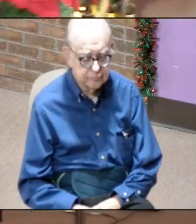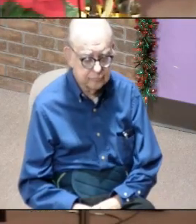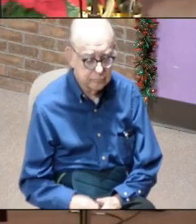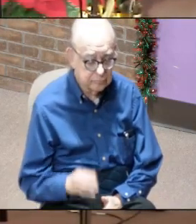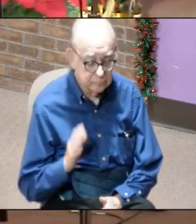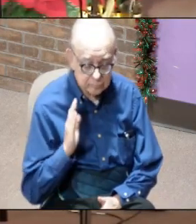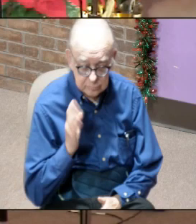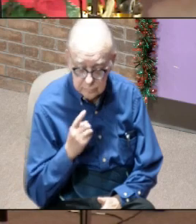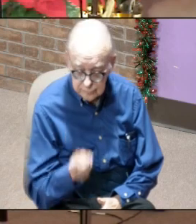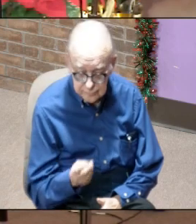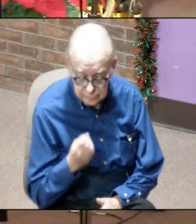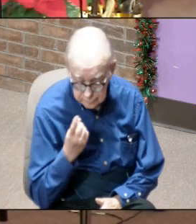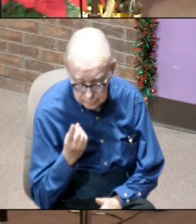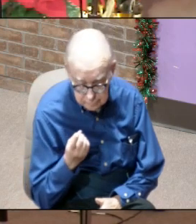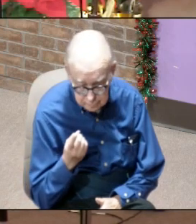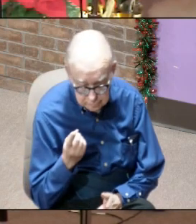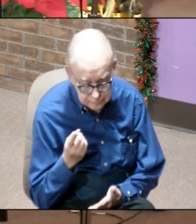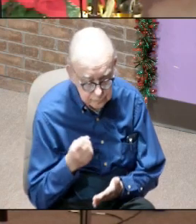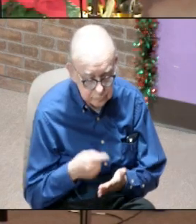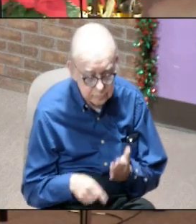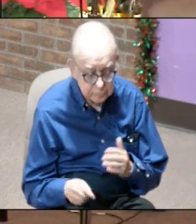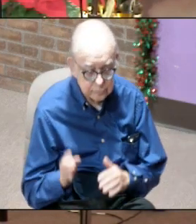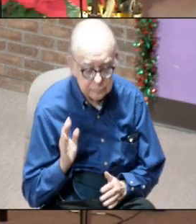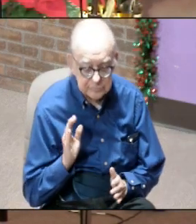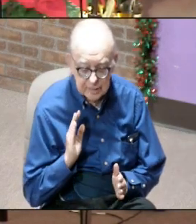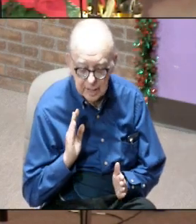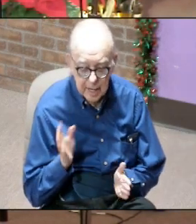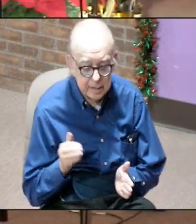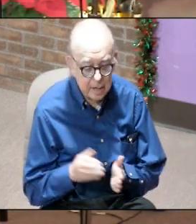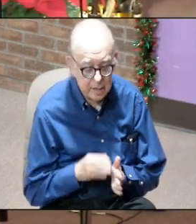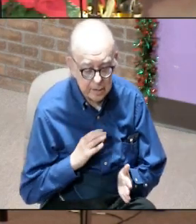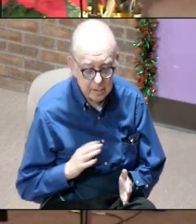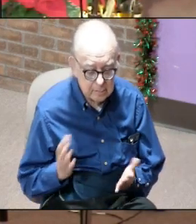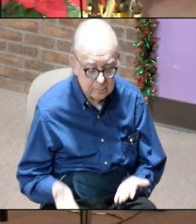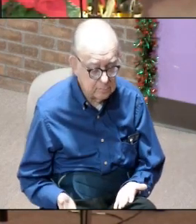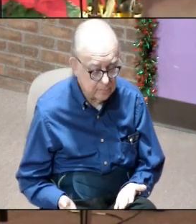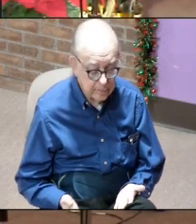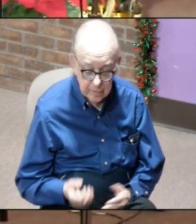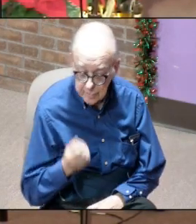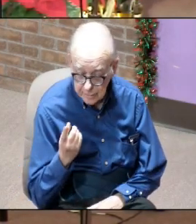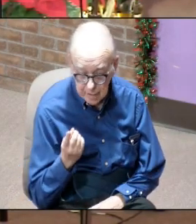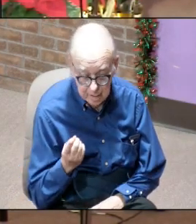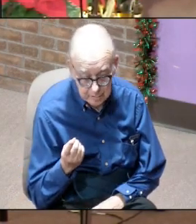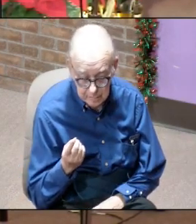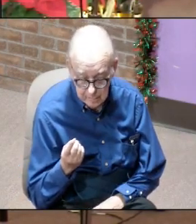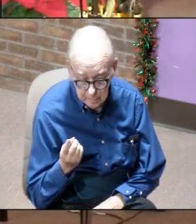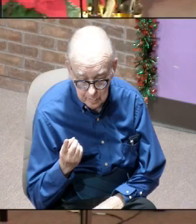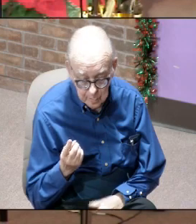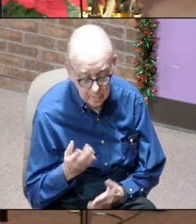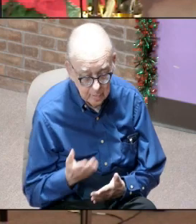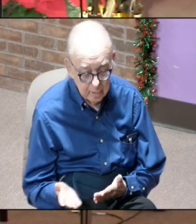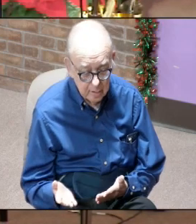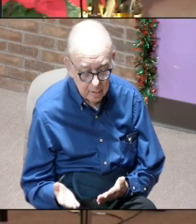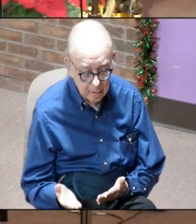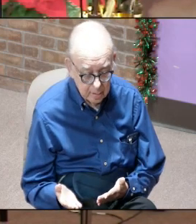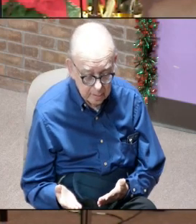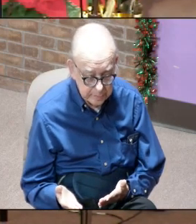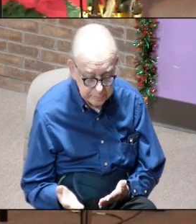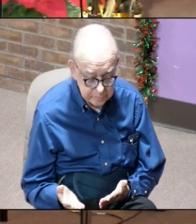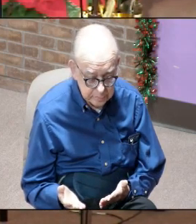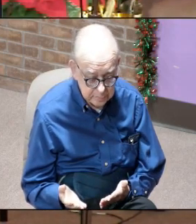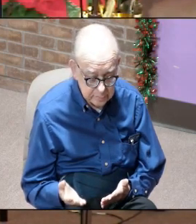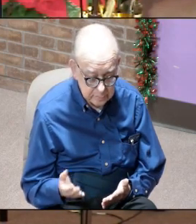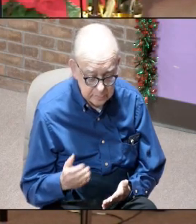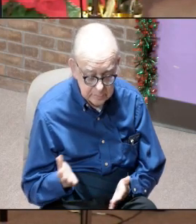Won't you understand what he's here to do? You fail to realize that he is the